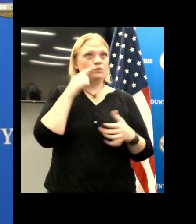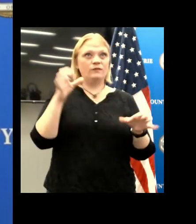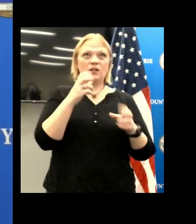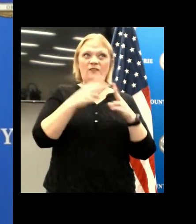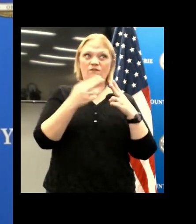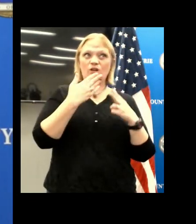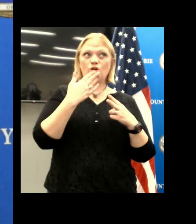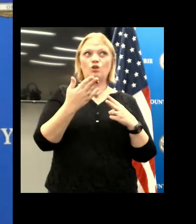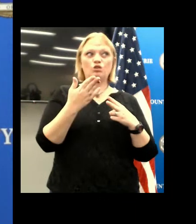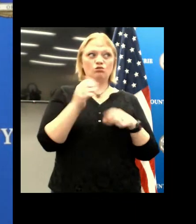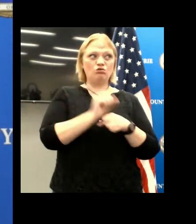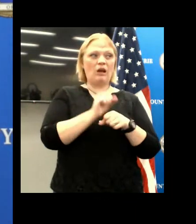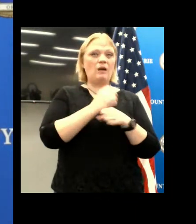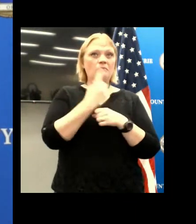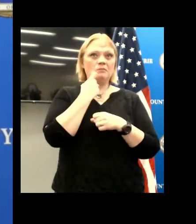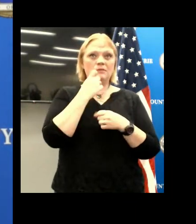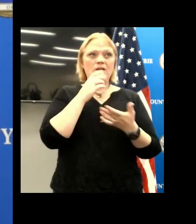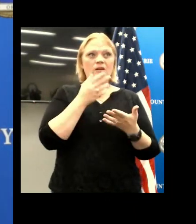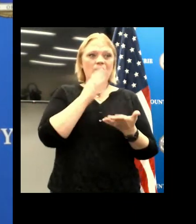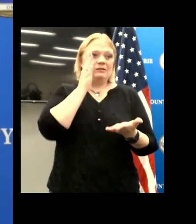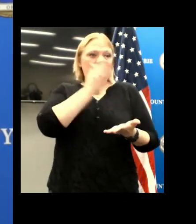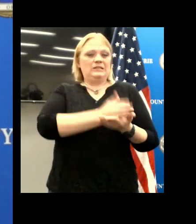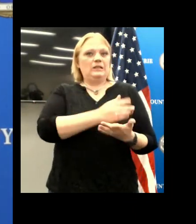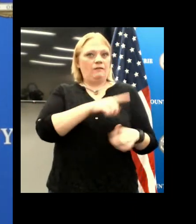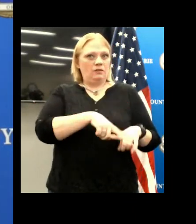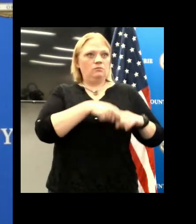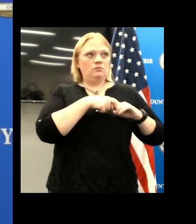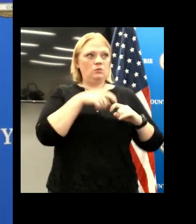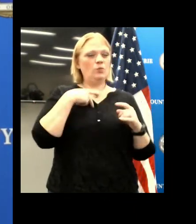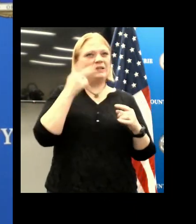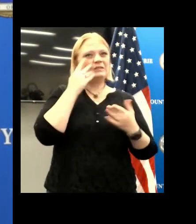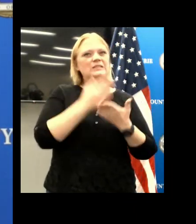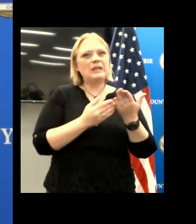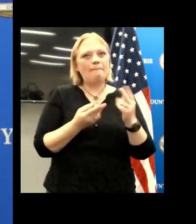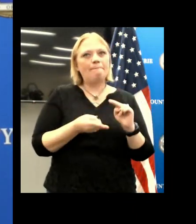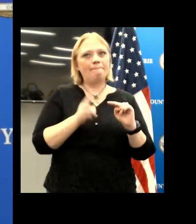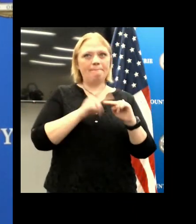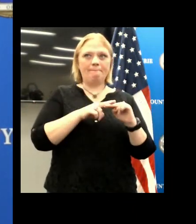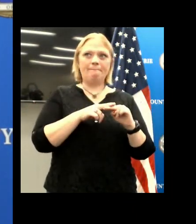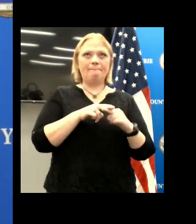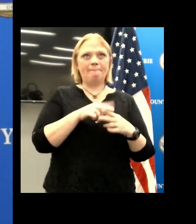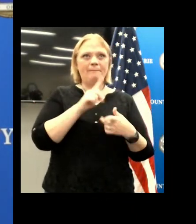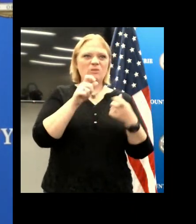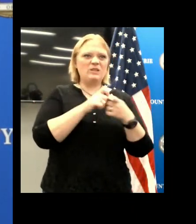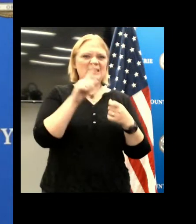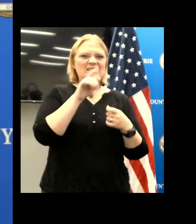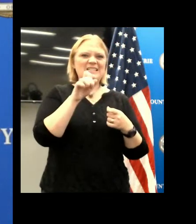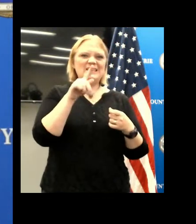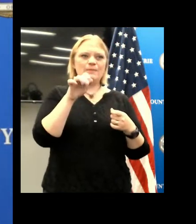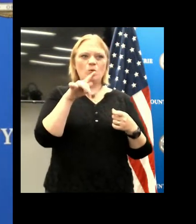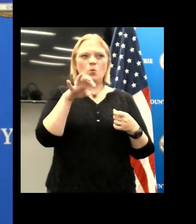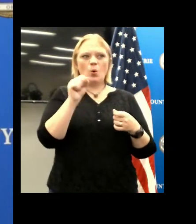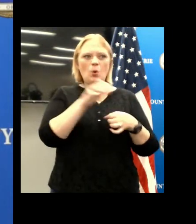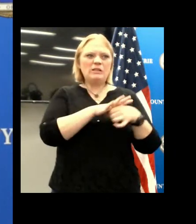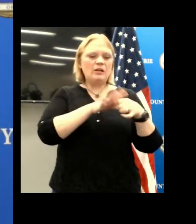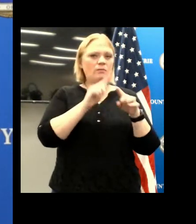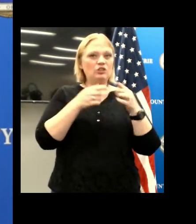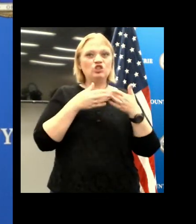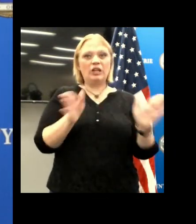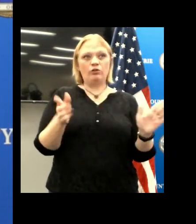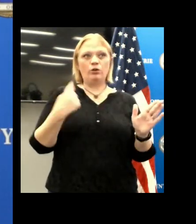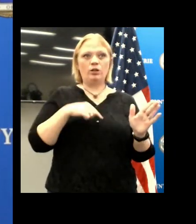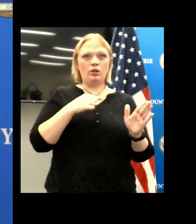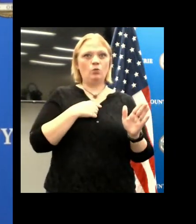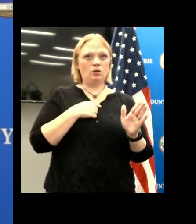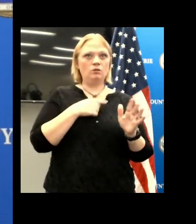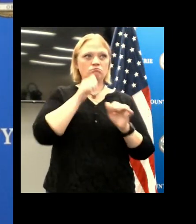job lately of stemming the tide, as I talked about. We have seen some increases in particular zip codes and areas, but in general, we're holding our